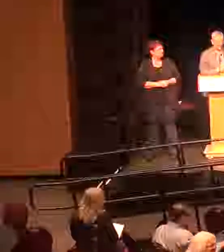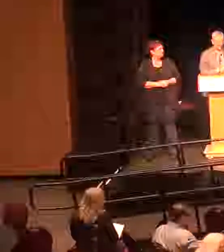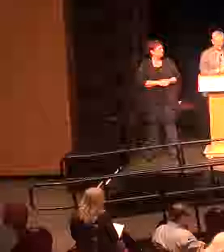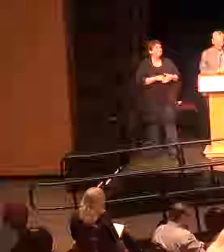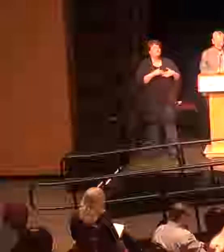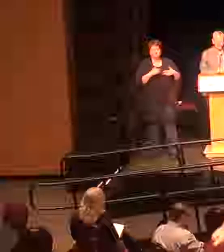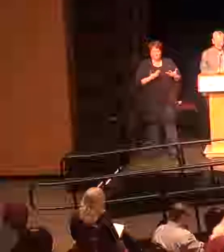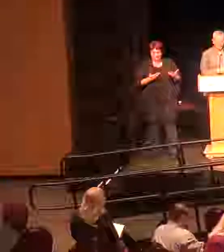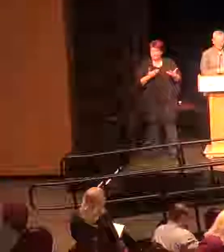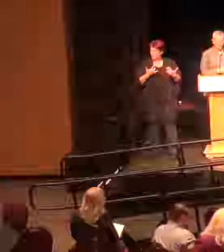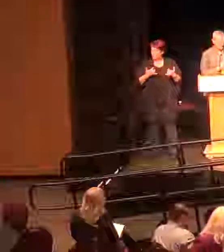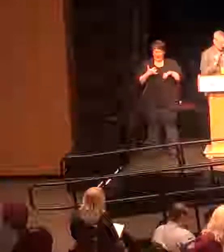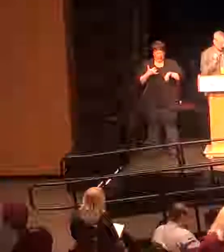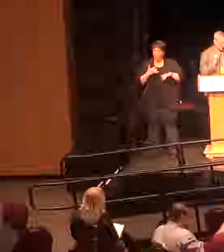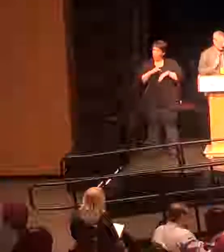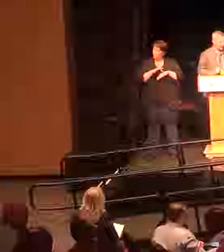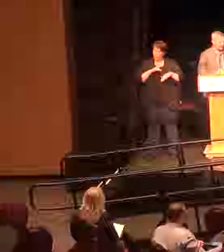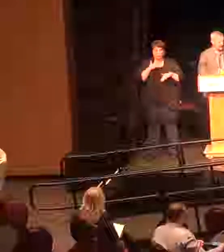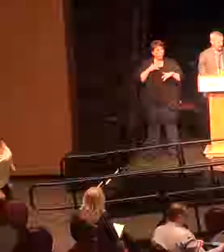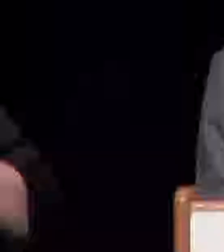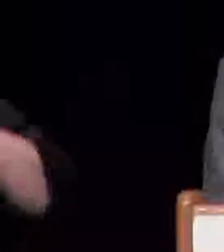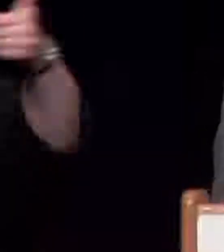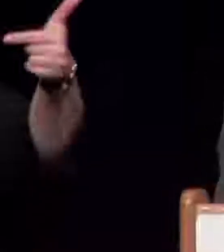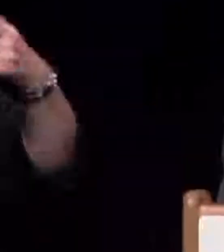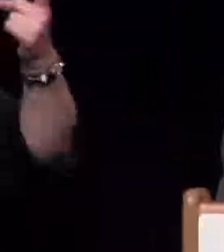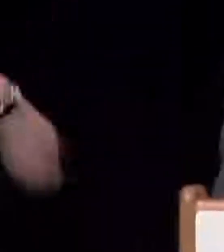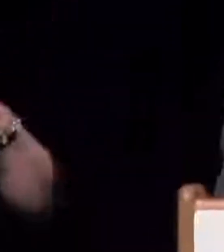And we have extra time for questions. So here's the plan.